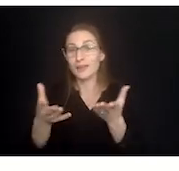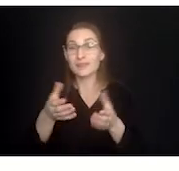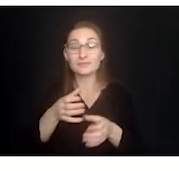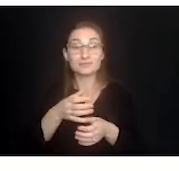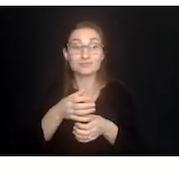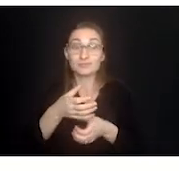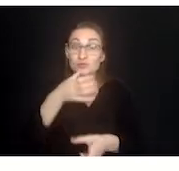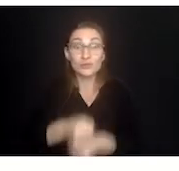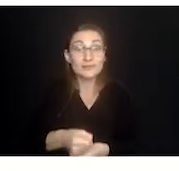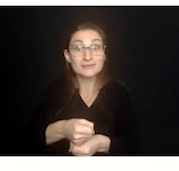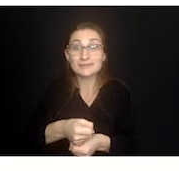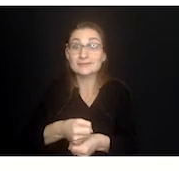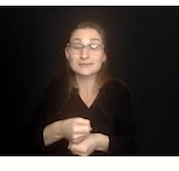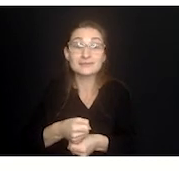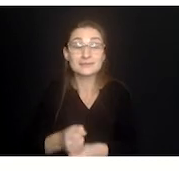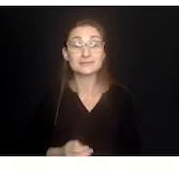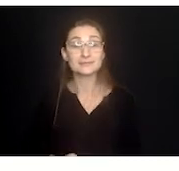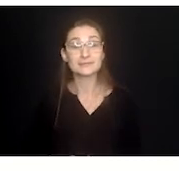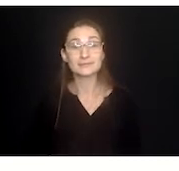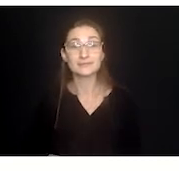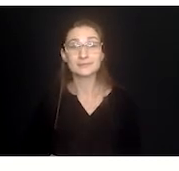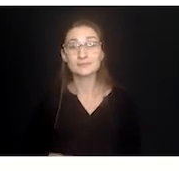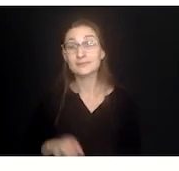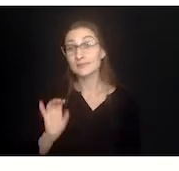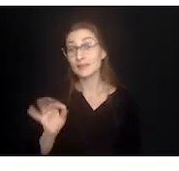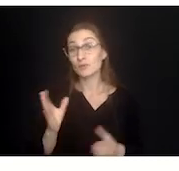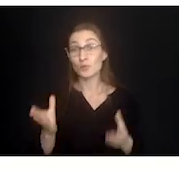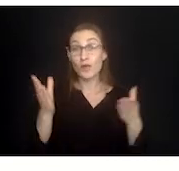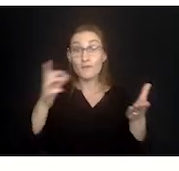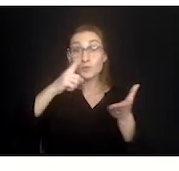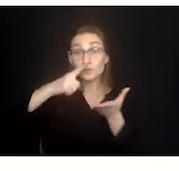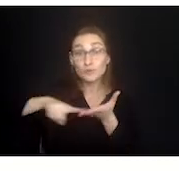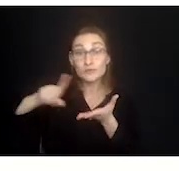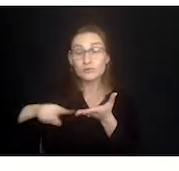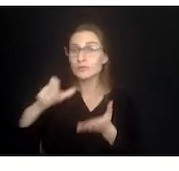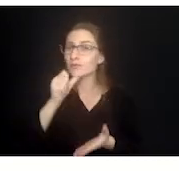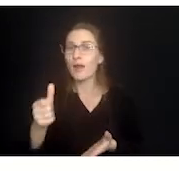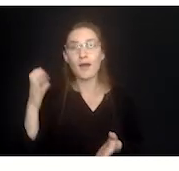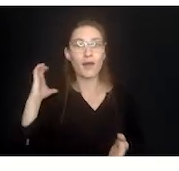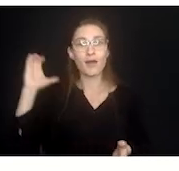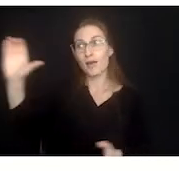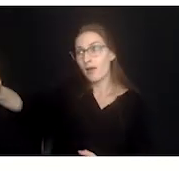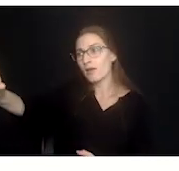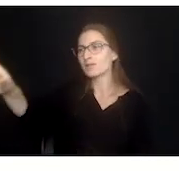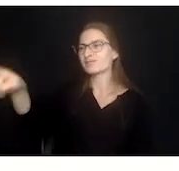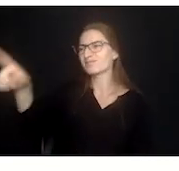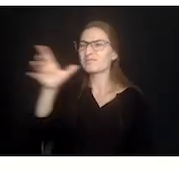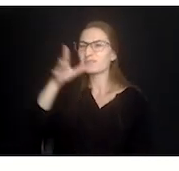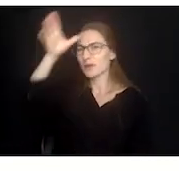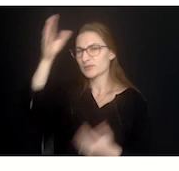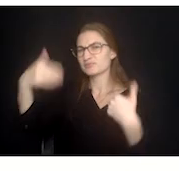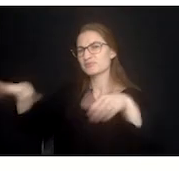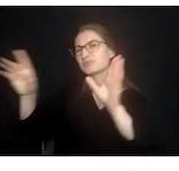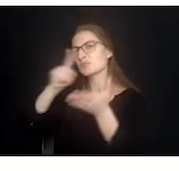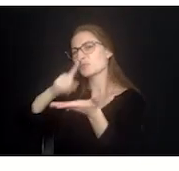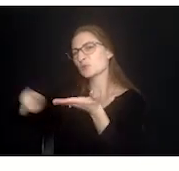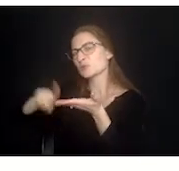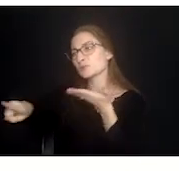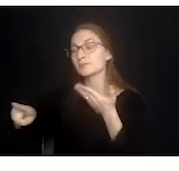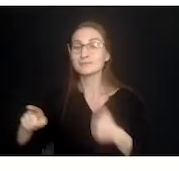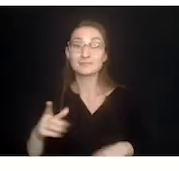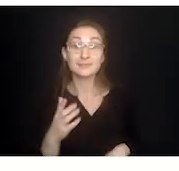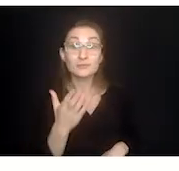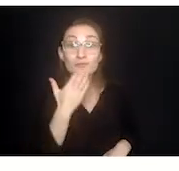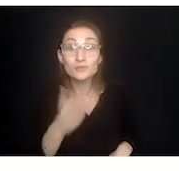to improve trust. For our wonderful therapists and analysts out there, offering to do research instead of asking parents to do the